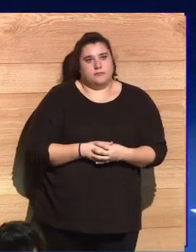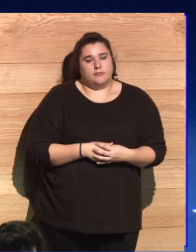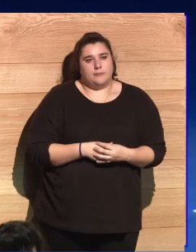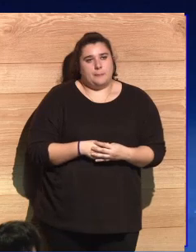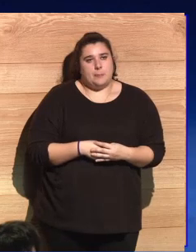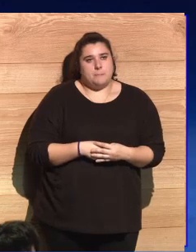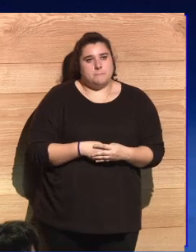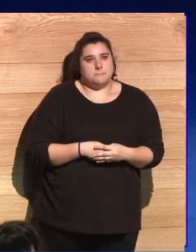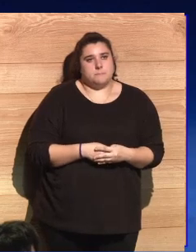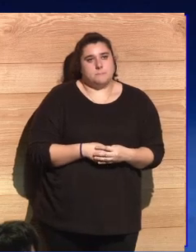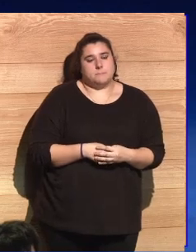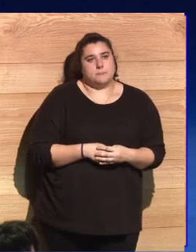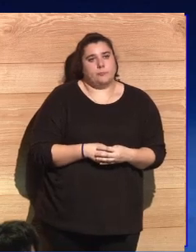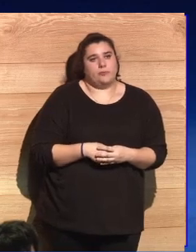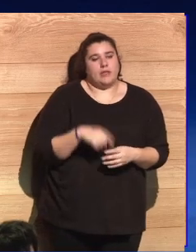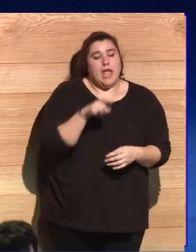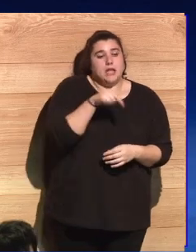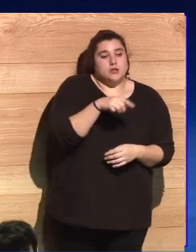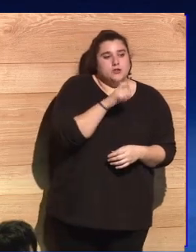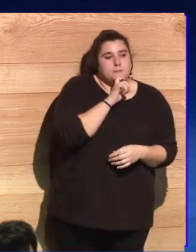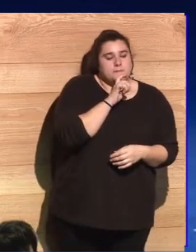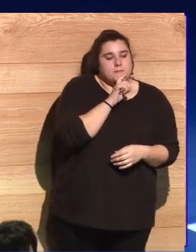That's how I can say it in polite company.